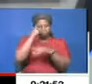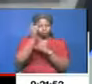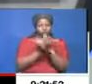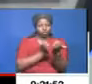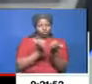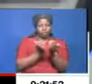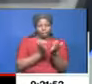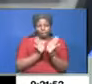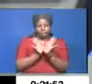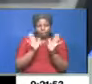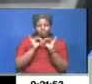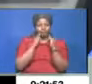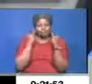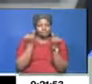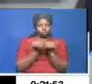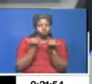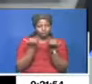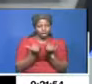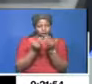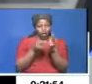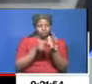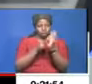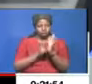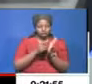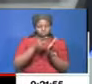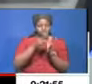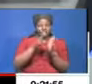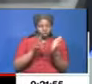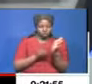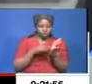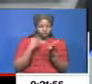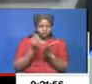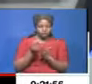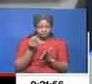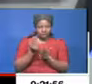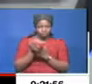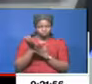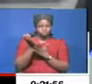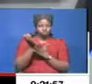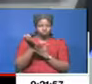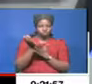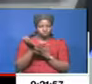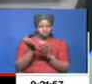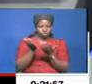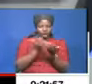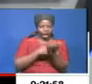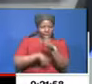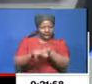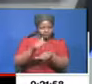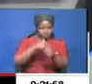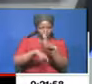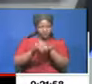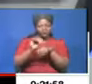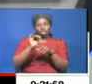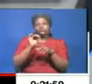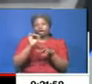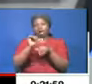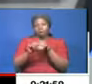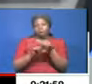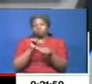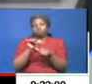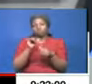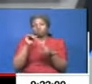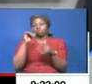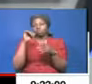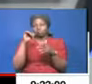public institutions will now be required to record financial transactions regardless of when the actual cash flow